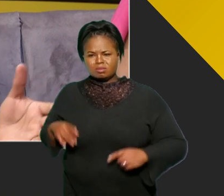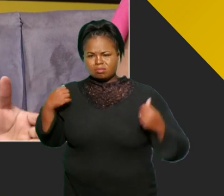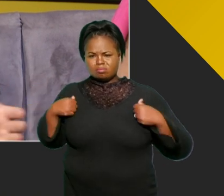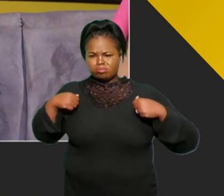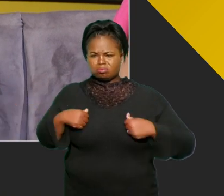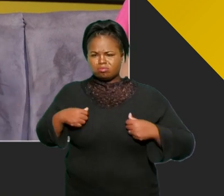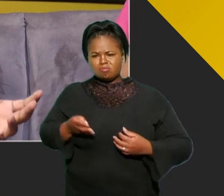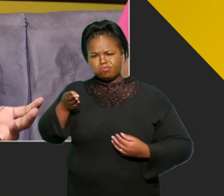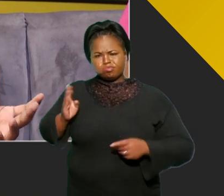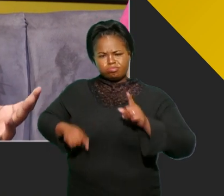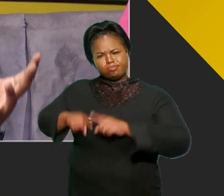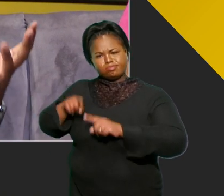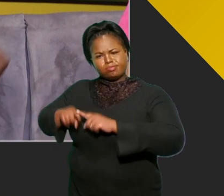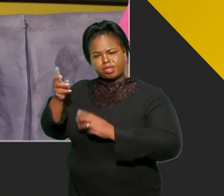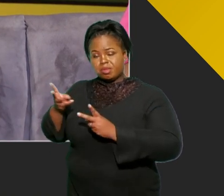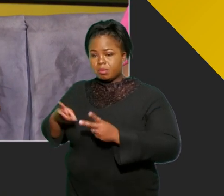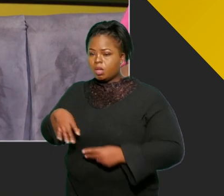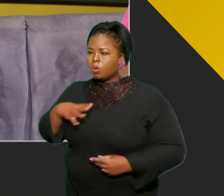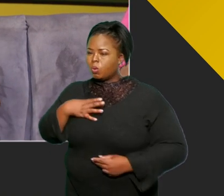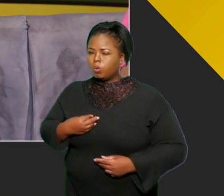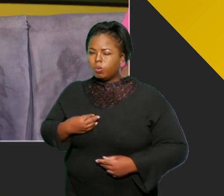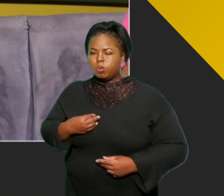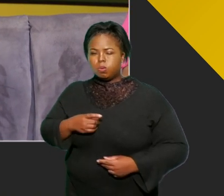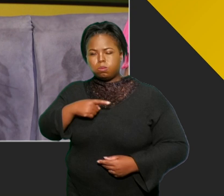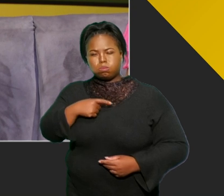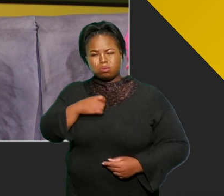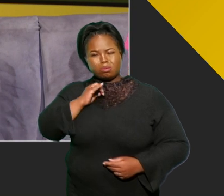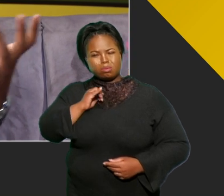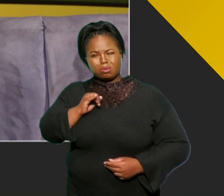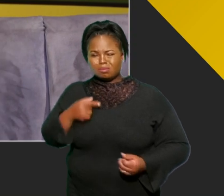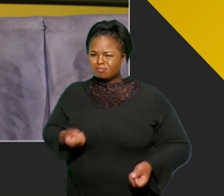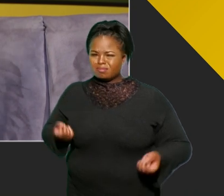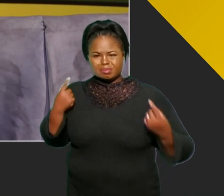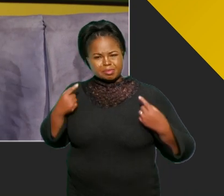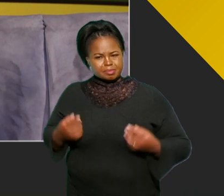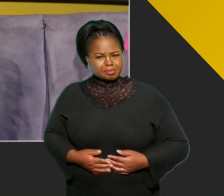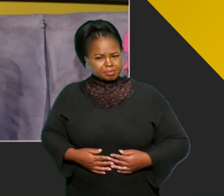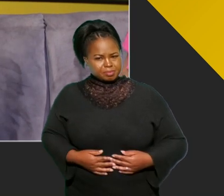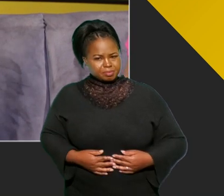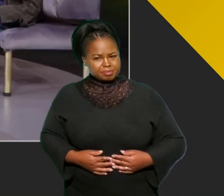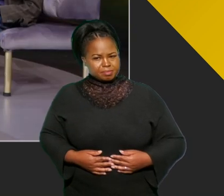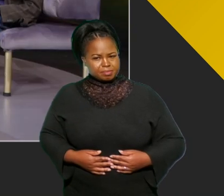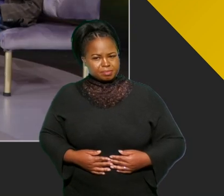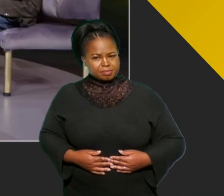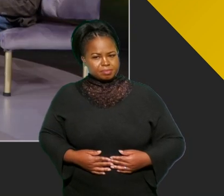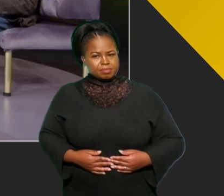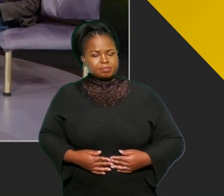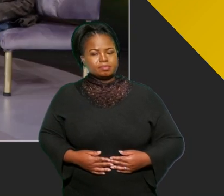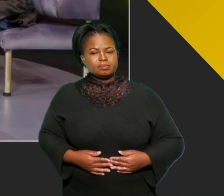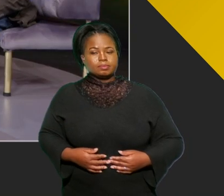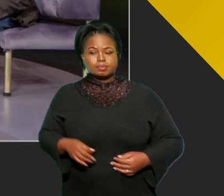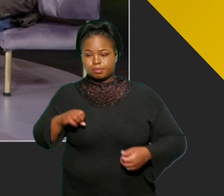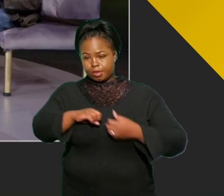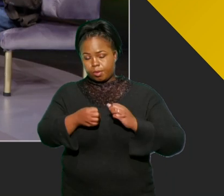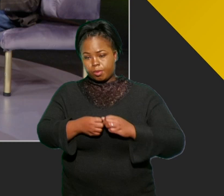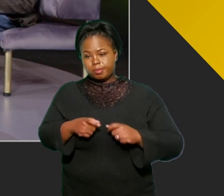over Rula Ready, Seba Kipa Bantu, and Inob Sungu Leonto, and Tinabanya's understanding, Gunung Kulis. I just want to add on that. You have any